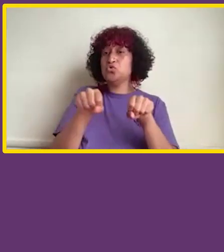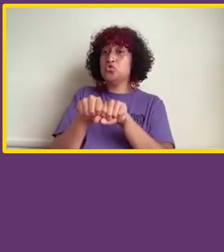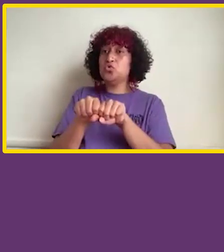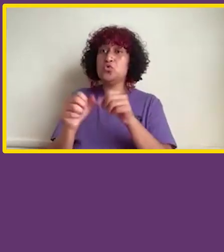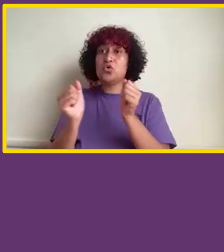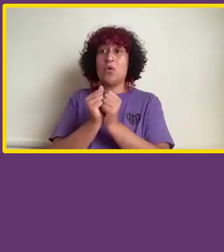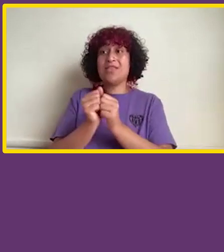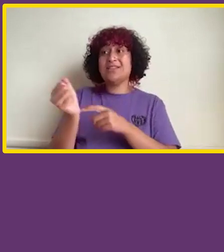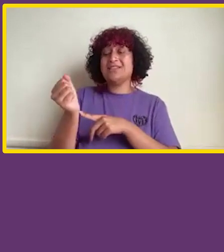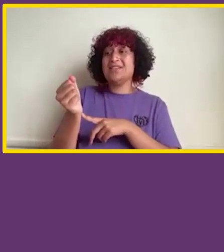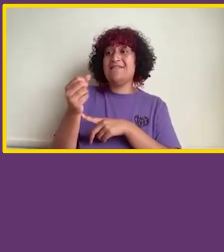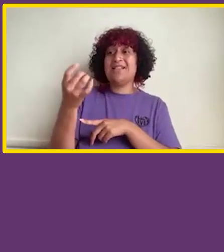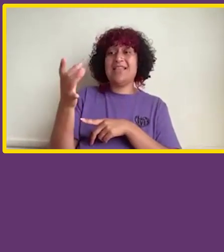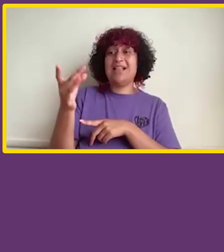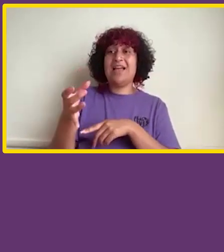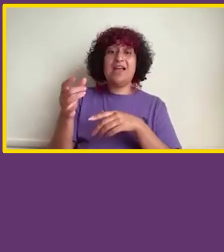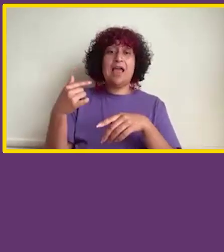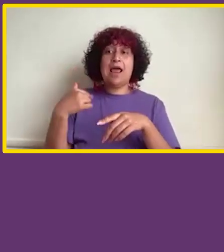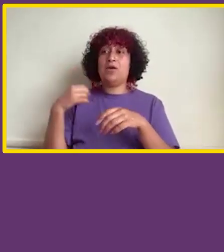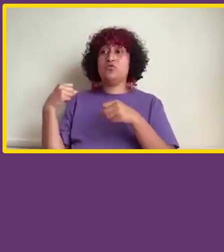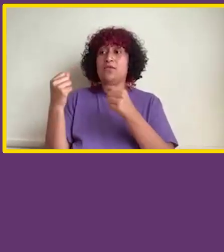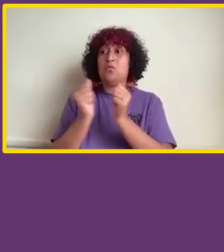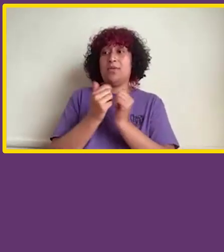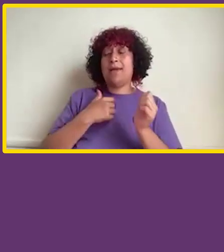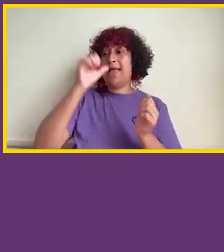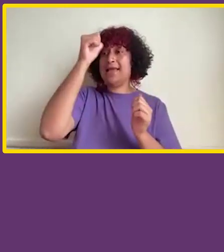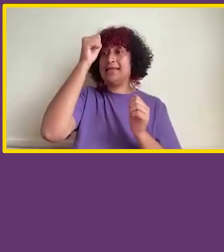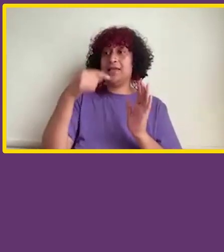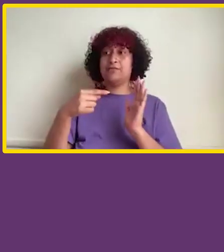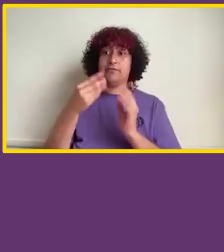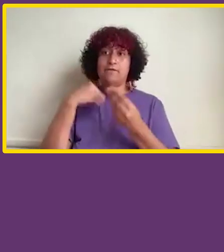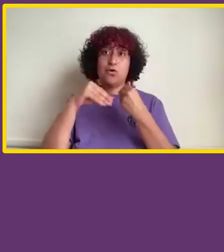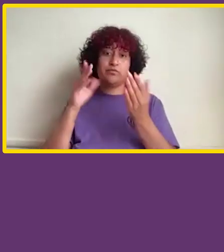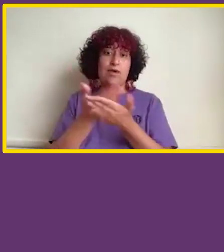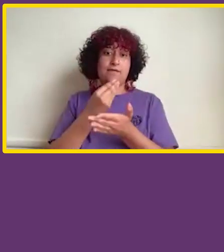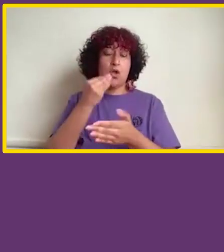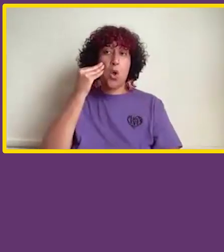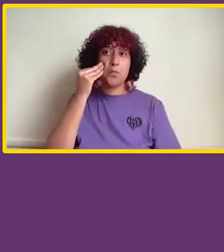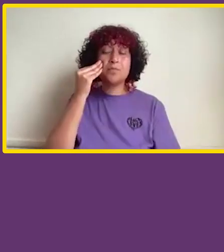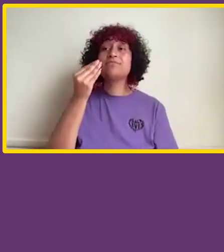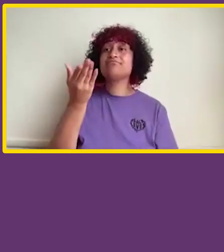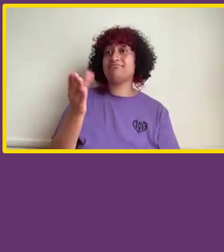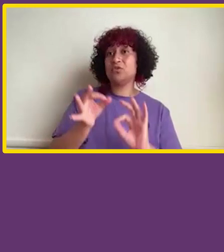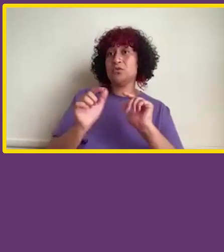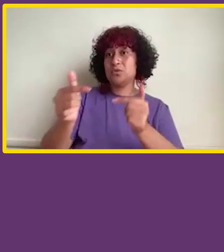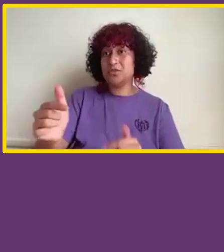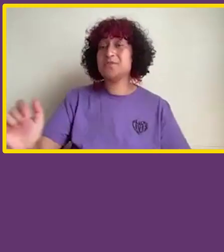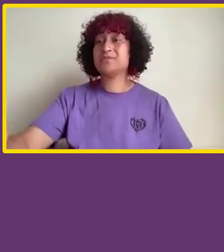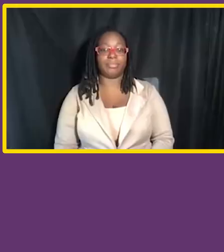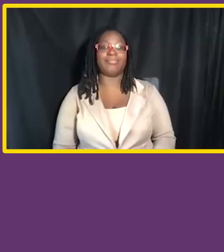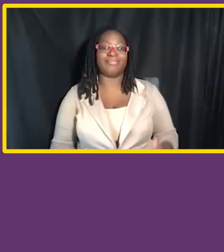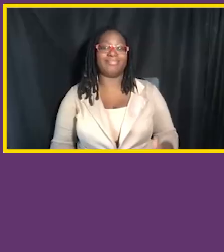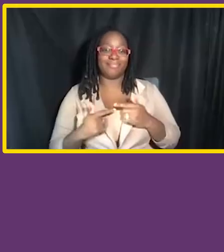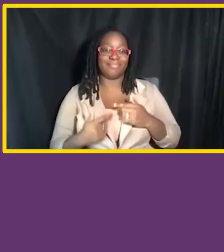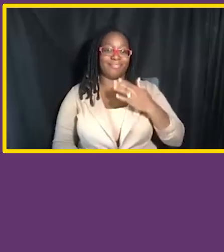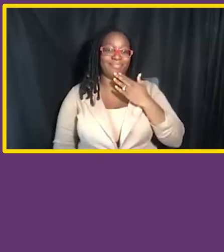drove up with my Indian food. Another example is Robin for Force Counts. We found ourselves